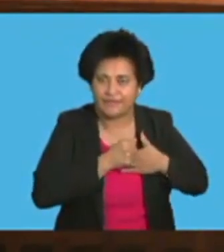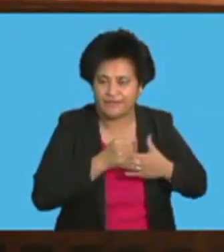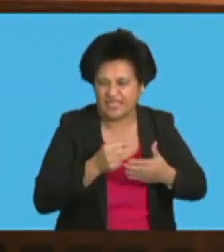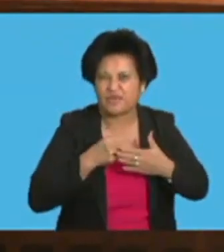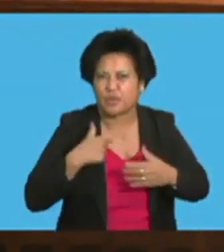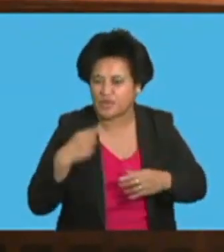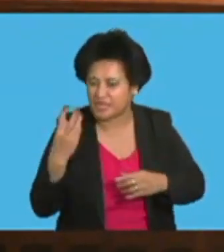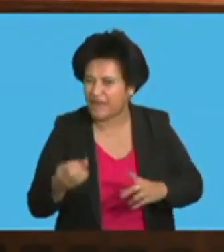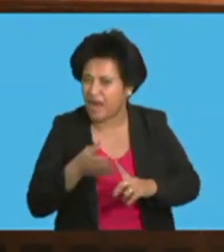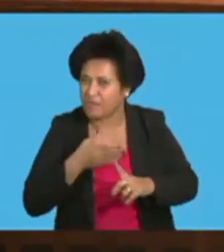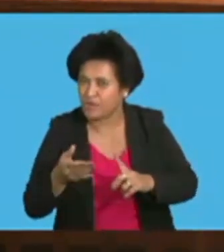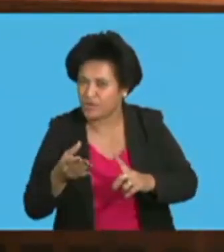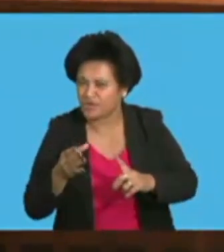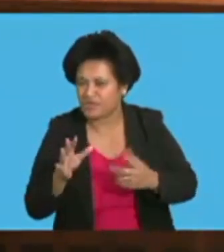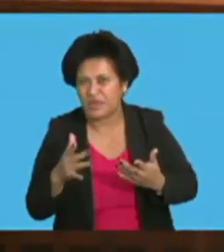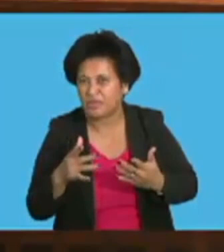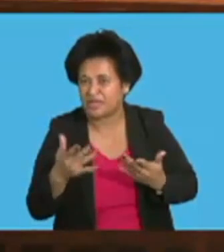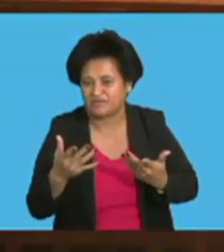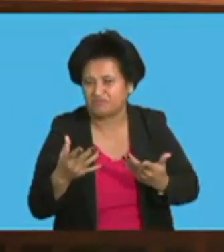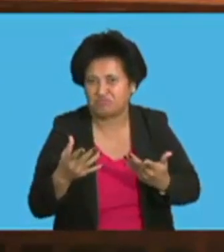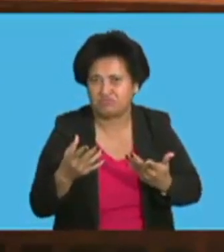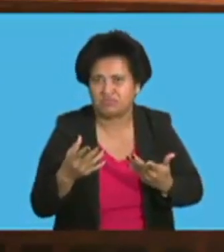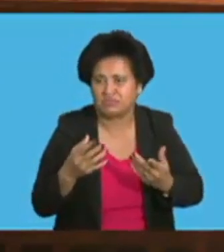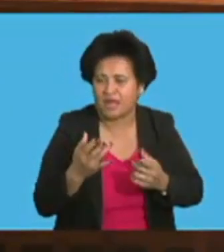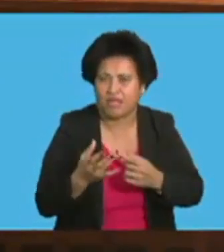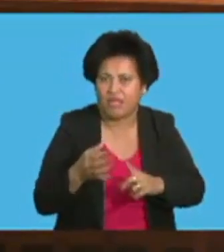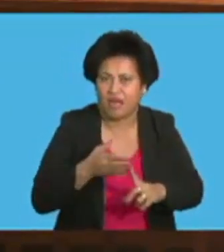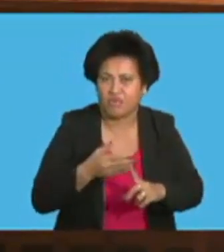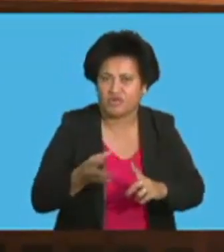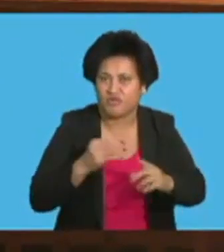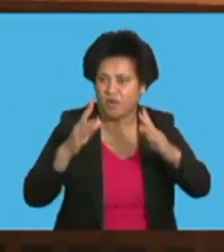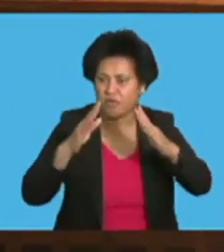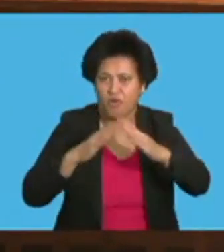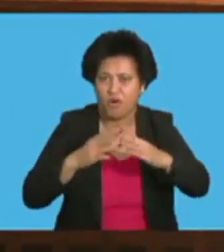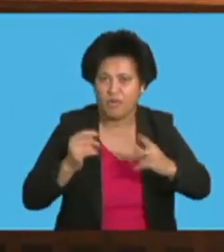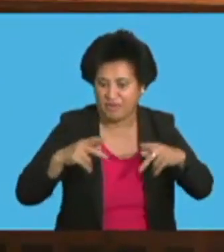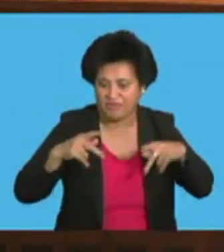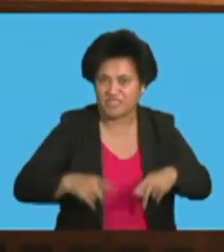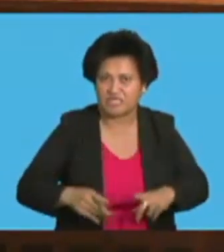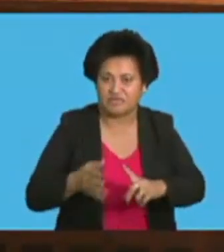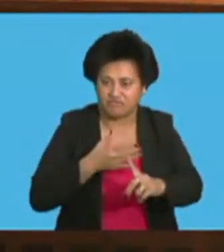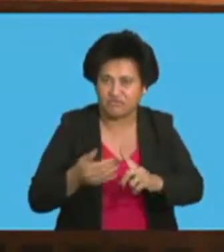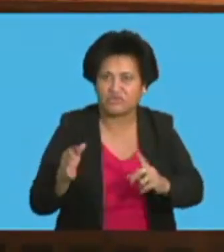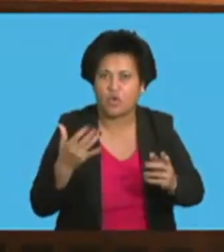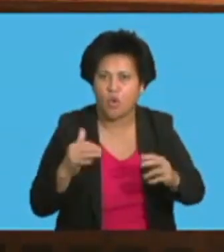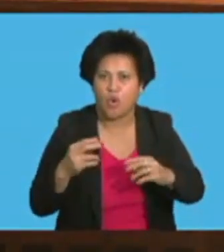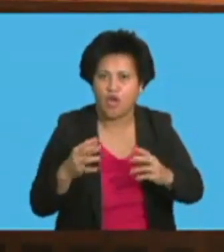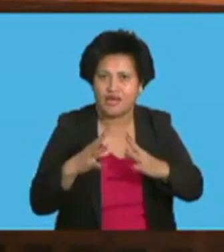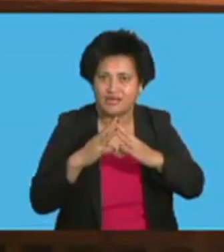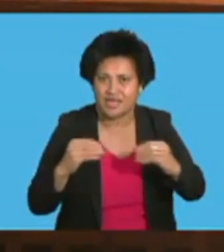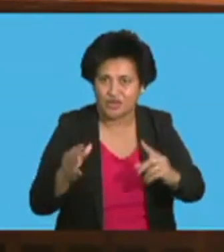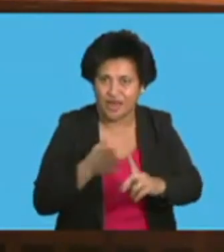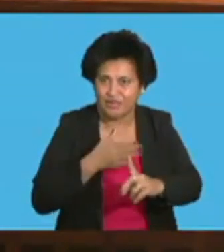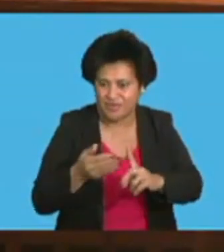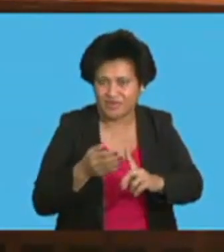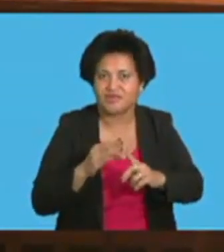the necessity to remove them from their home environment, especially due to physical and or sexual abuse. Some had to be removed